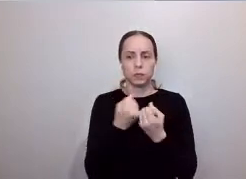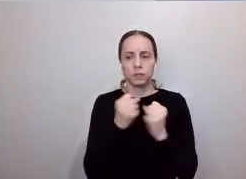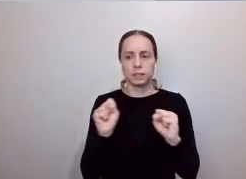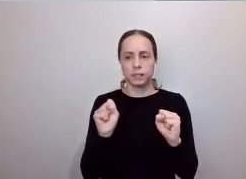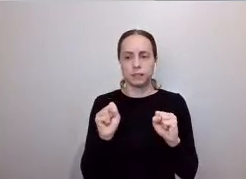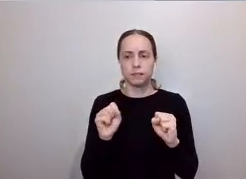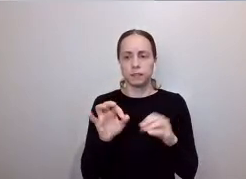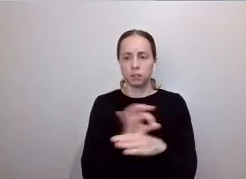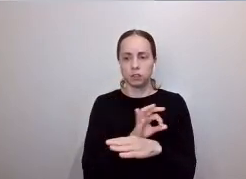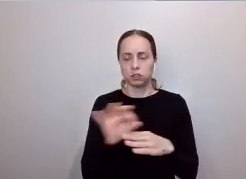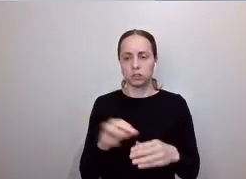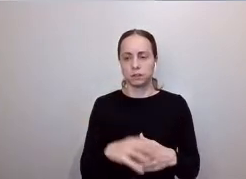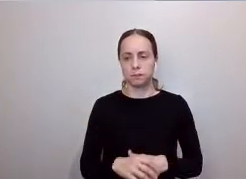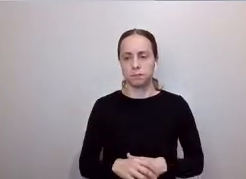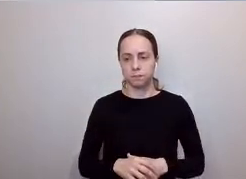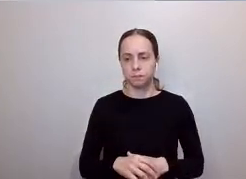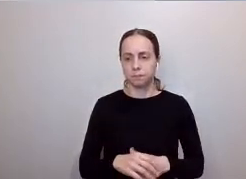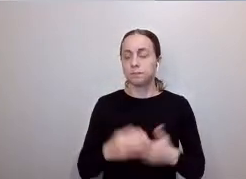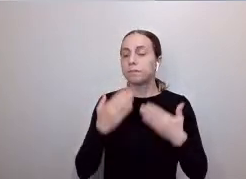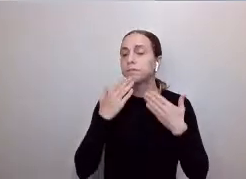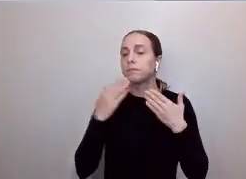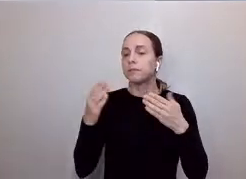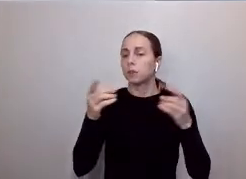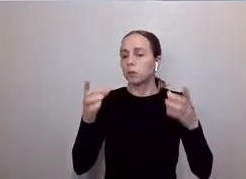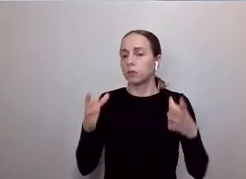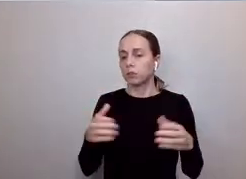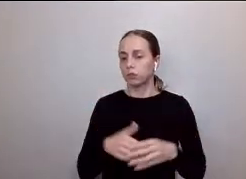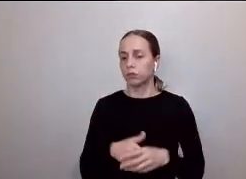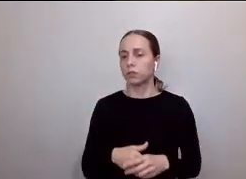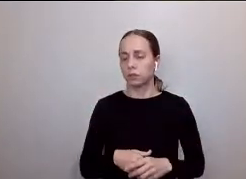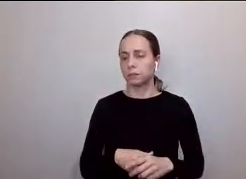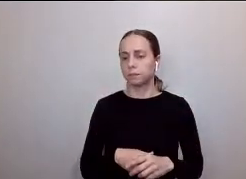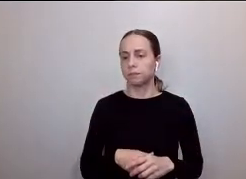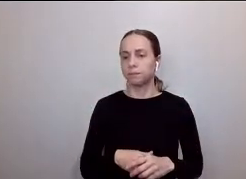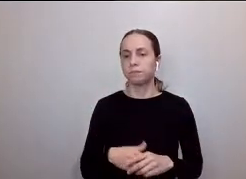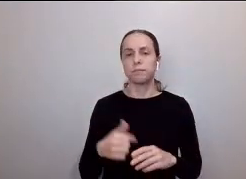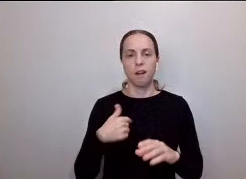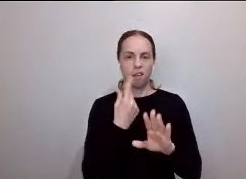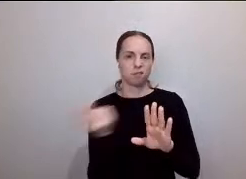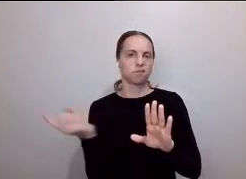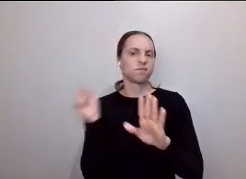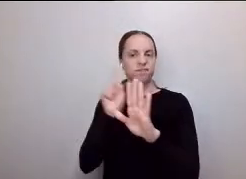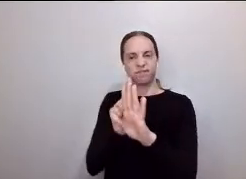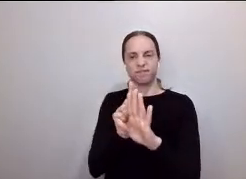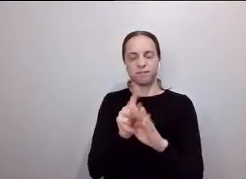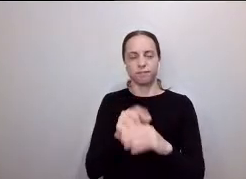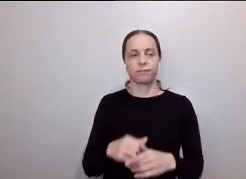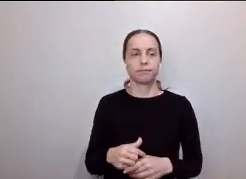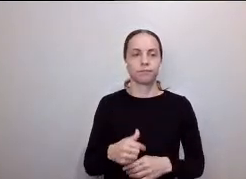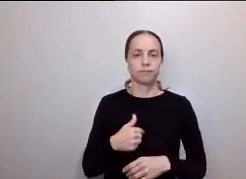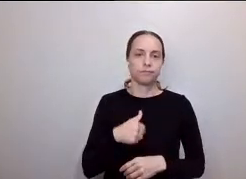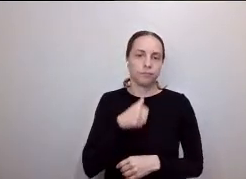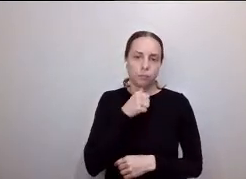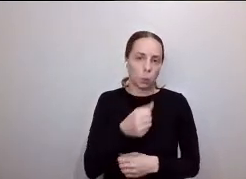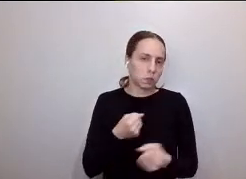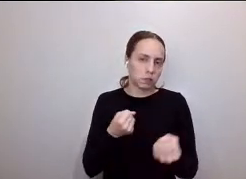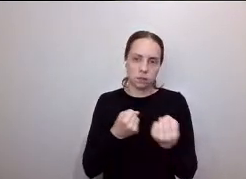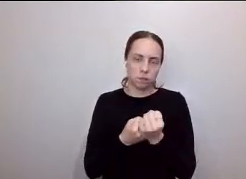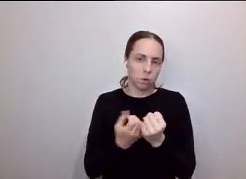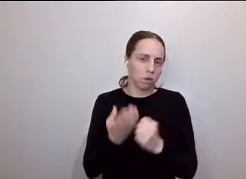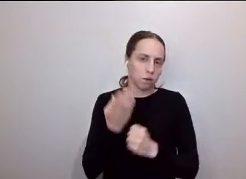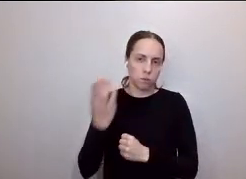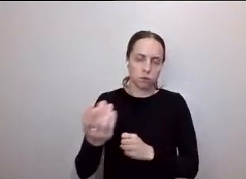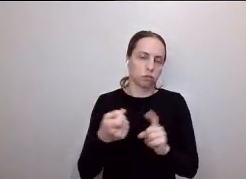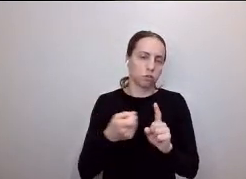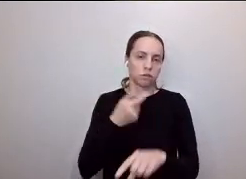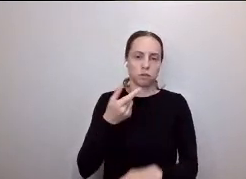Thank you, Director. I put myself in queue. I won't support the motion from Councilmember Gordon. I appreciate the work